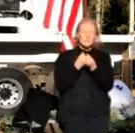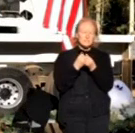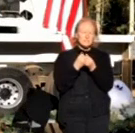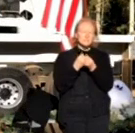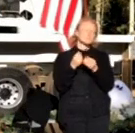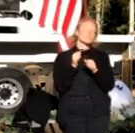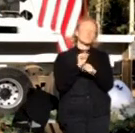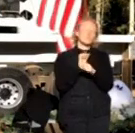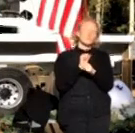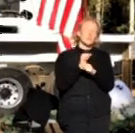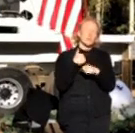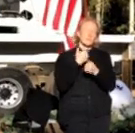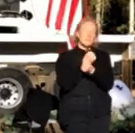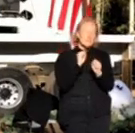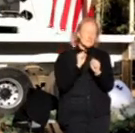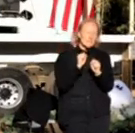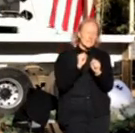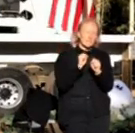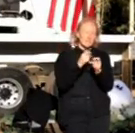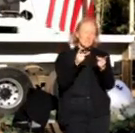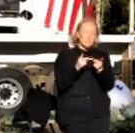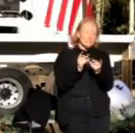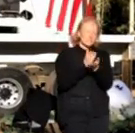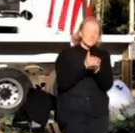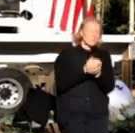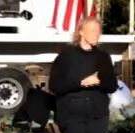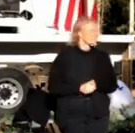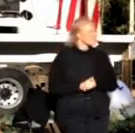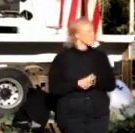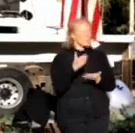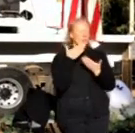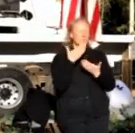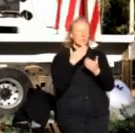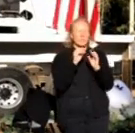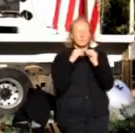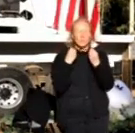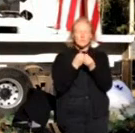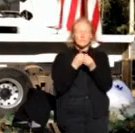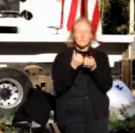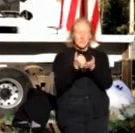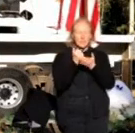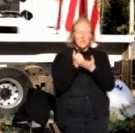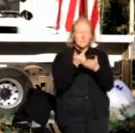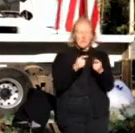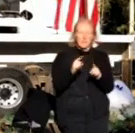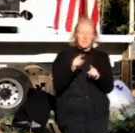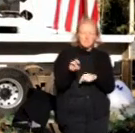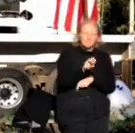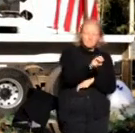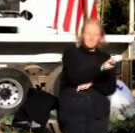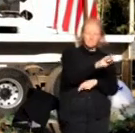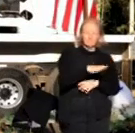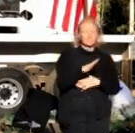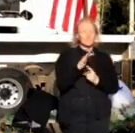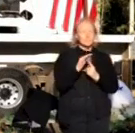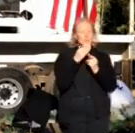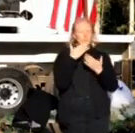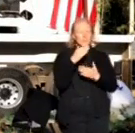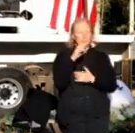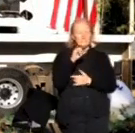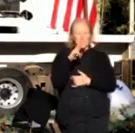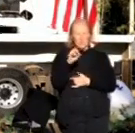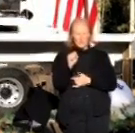occasions. So much effort has taken place, and we are incredibly grateful to every organization and individual making this tour happen. A special thank you to Cyrus, who's